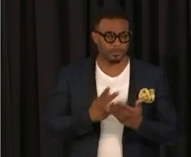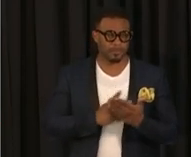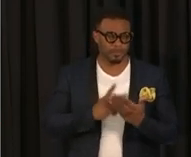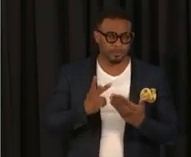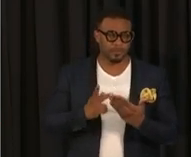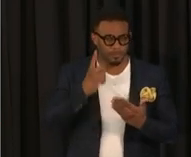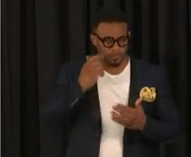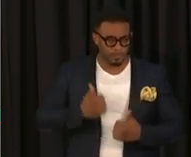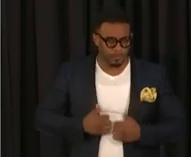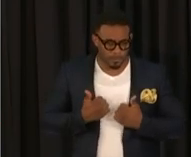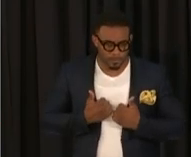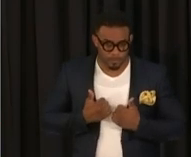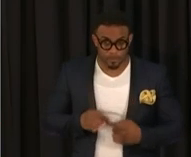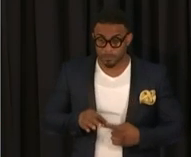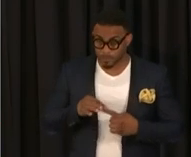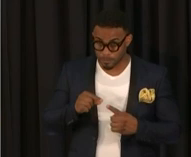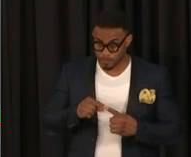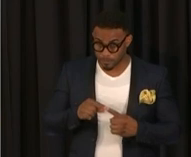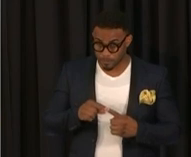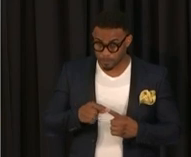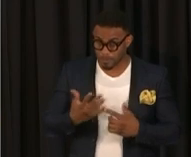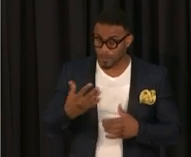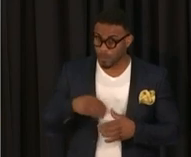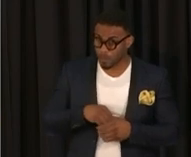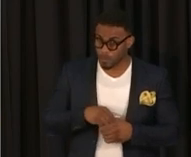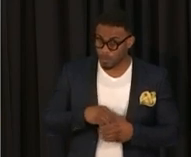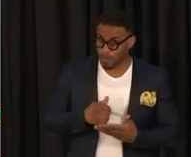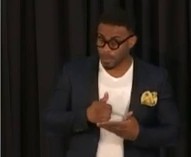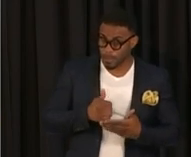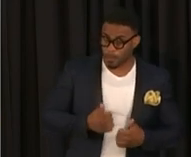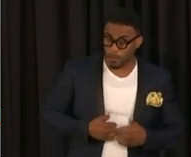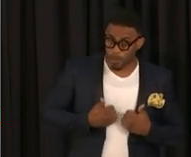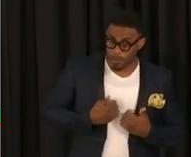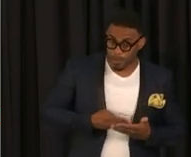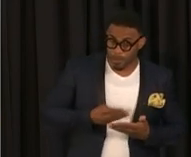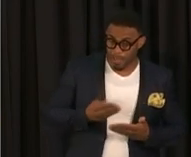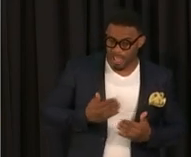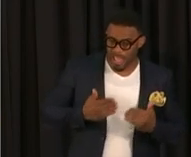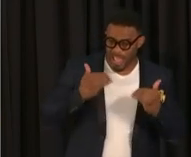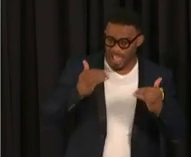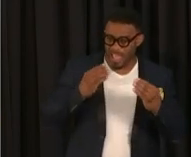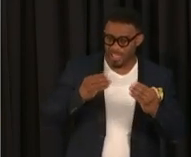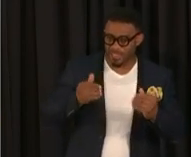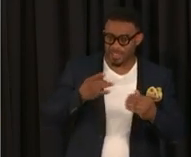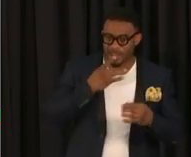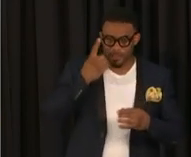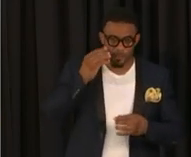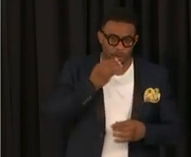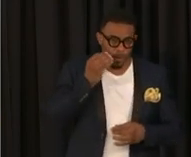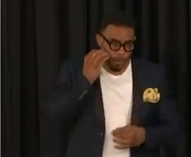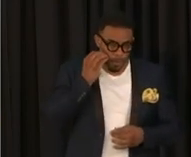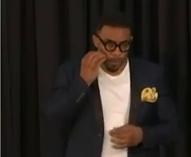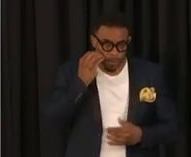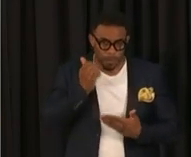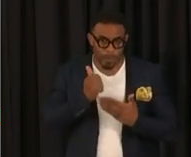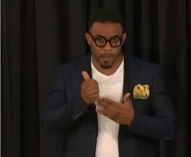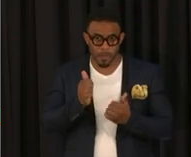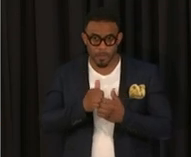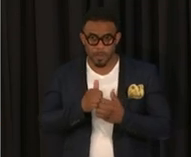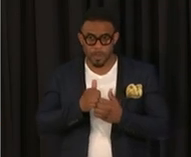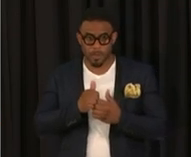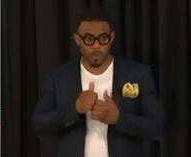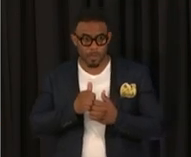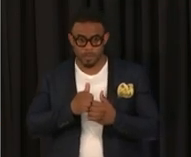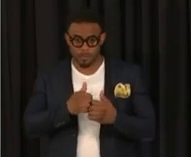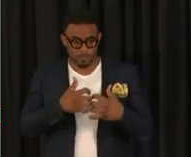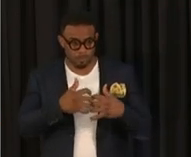Some of those programs for residents in particular include helping residents buy high-efficient lighting for their homes, helping them when